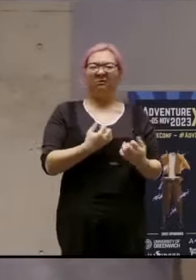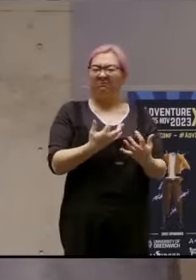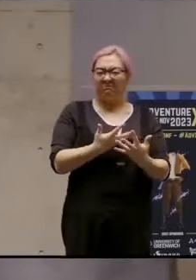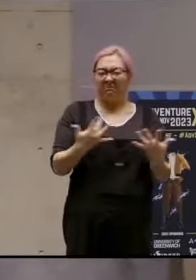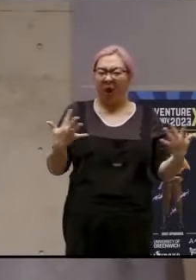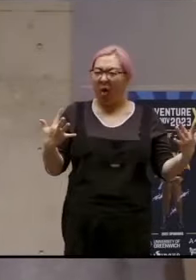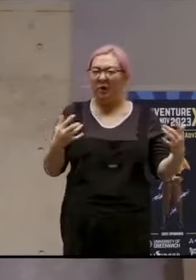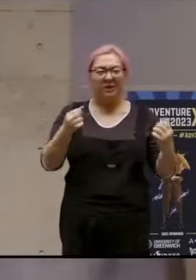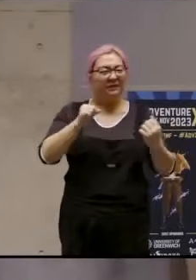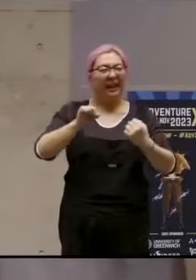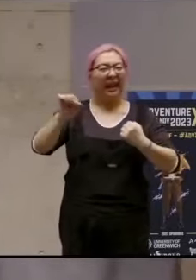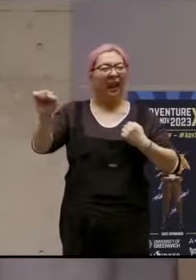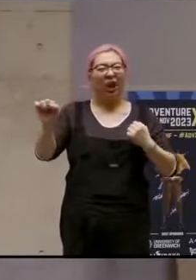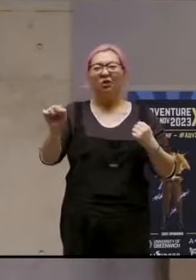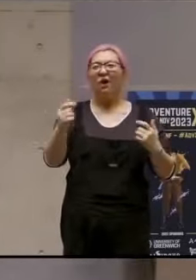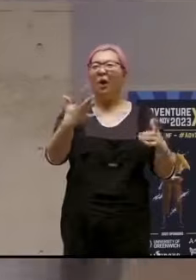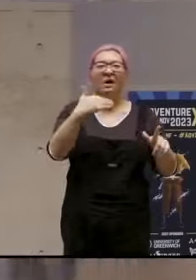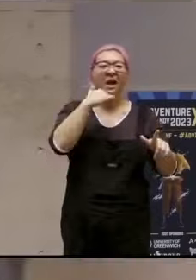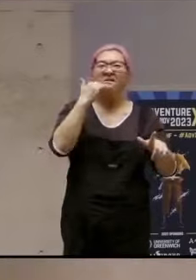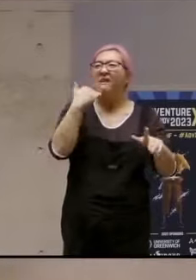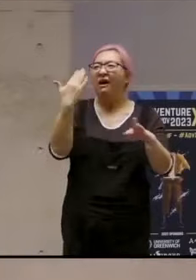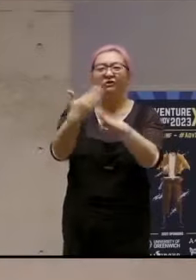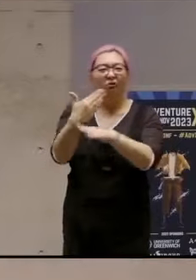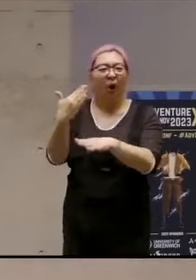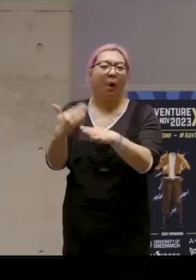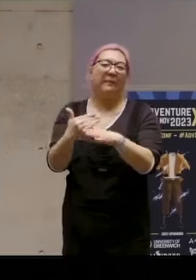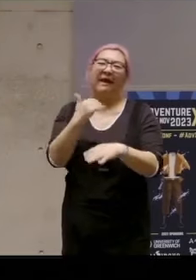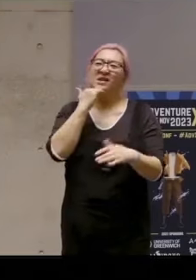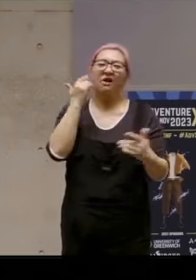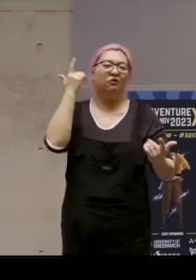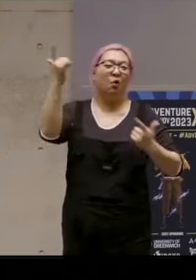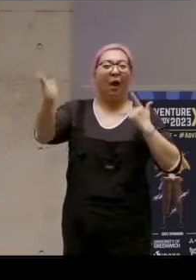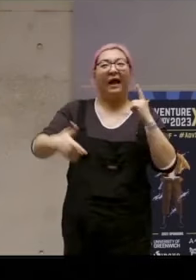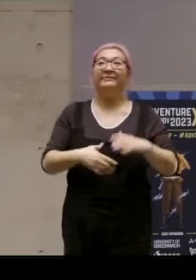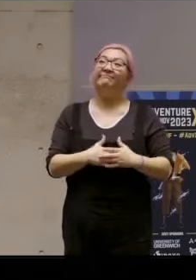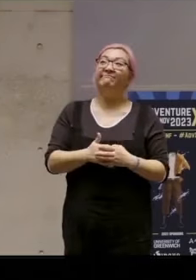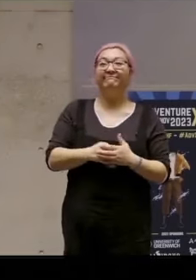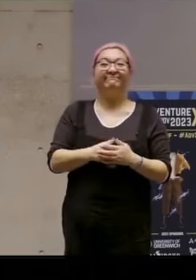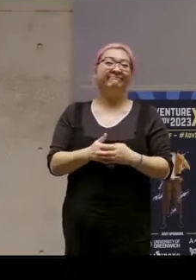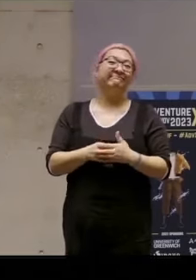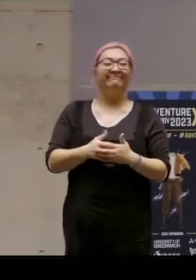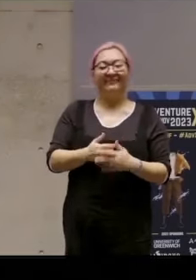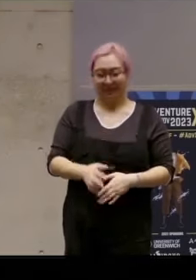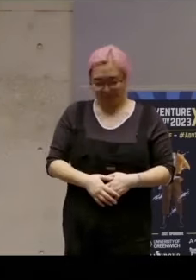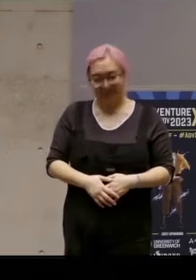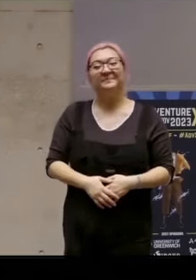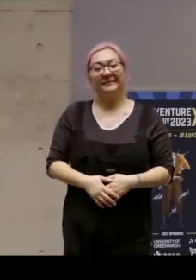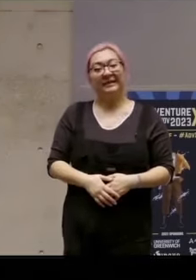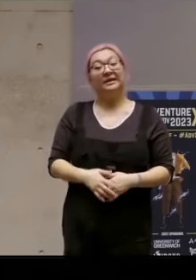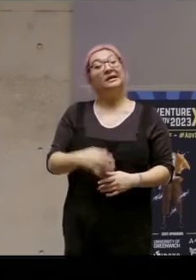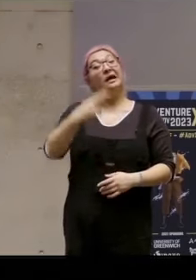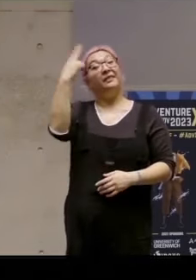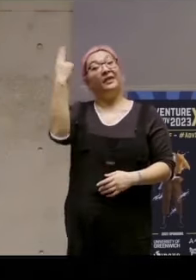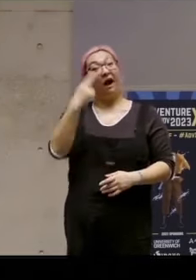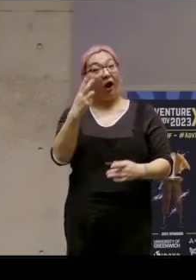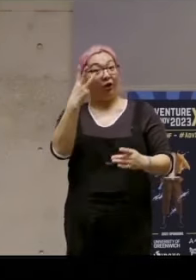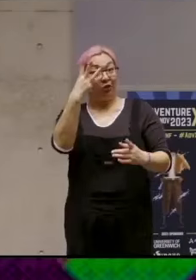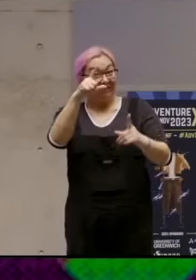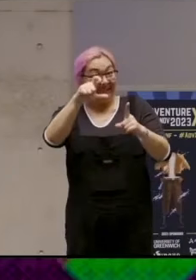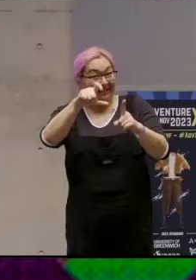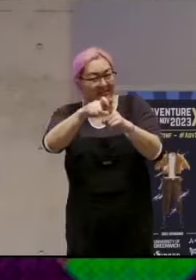there are no quests or jobs to undertake. The 3D art and animations are a real tour de force for its